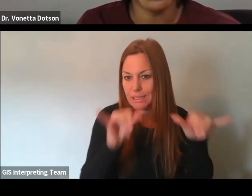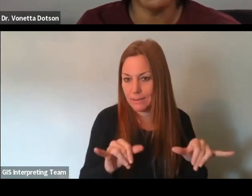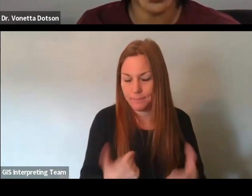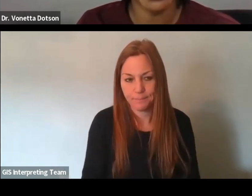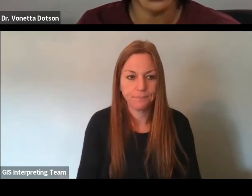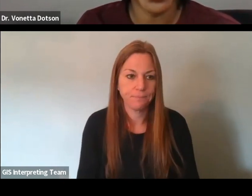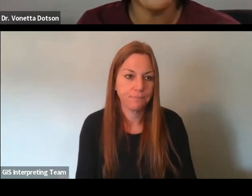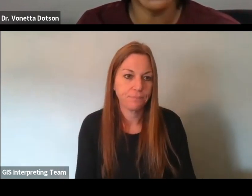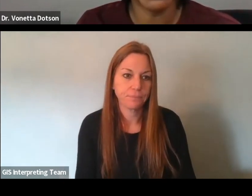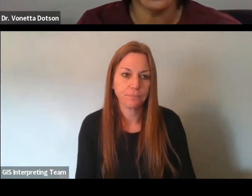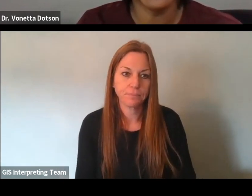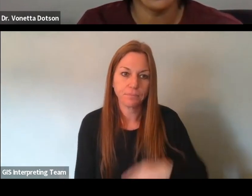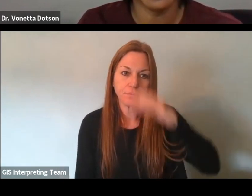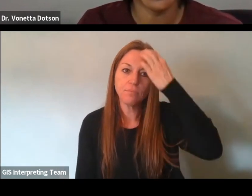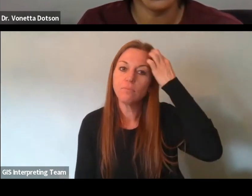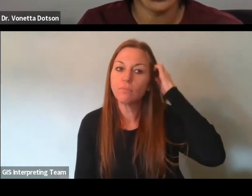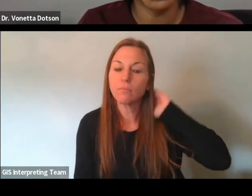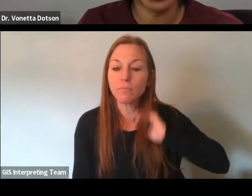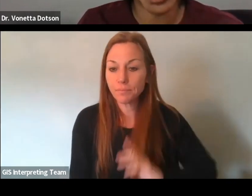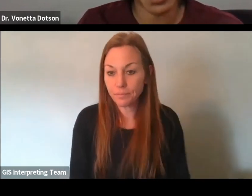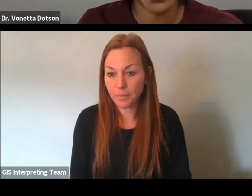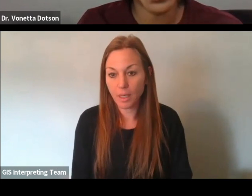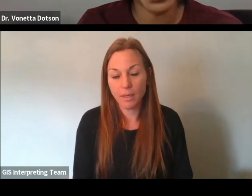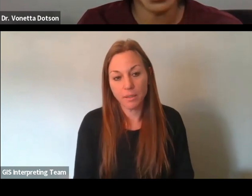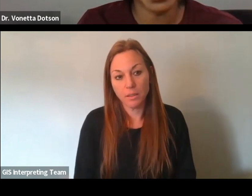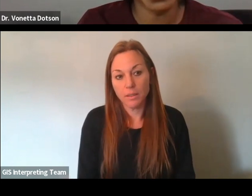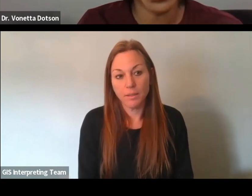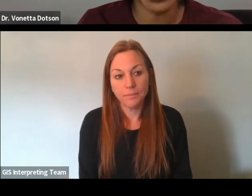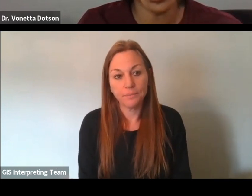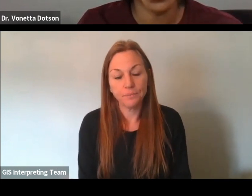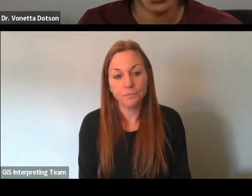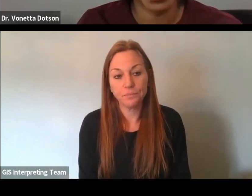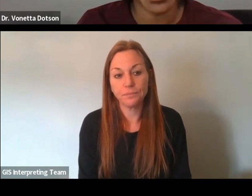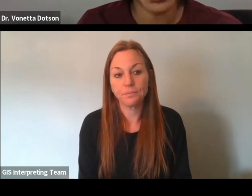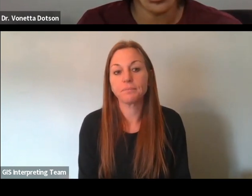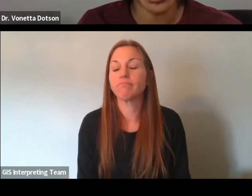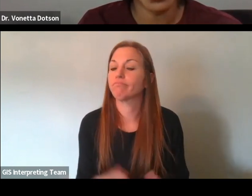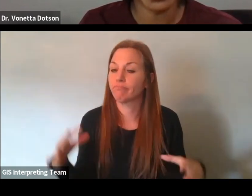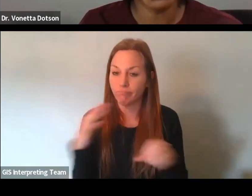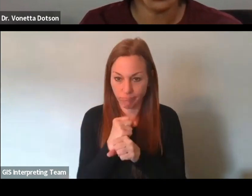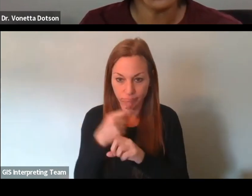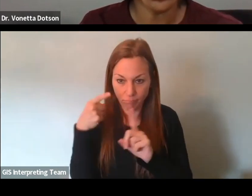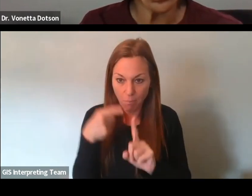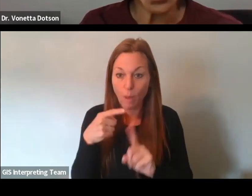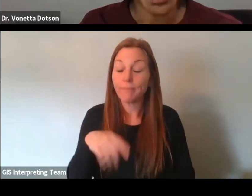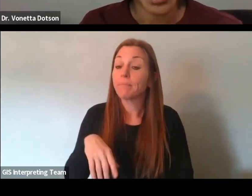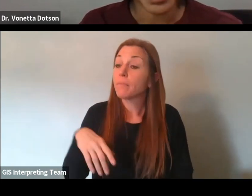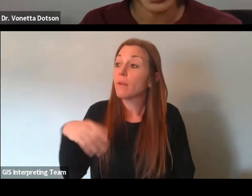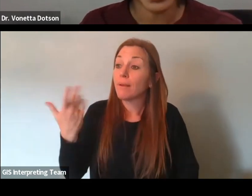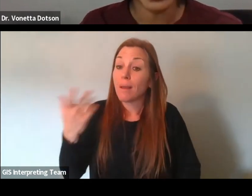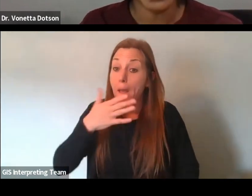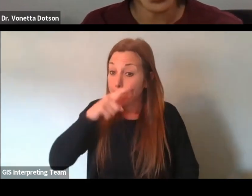So this means that, what I summarized is that Black older adults are really poorly represented in research on